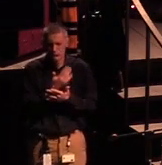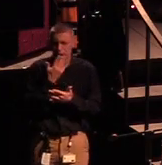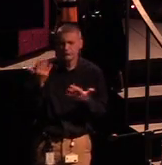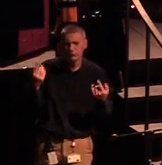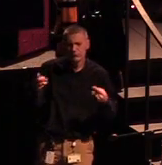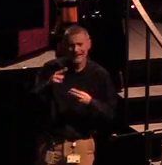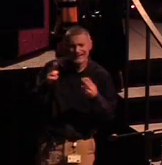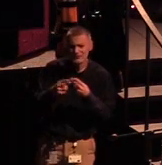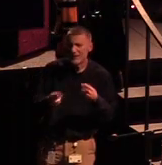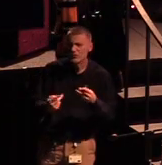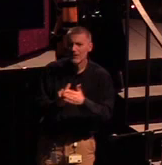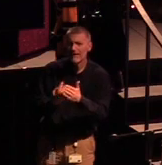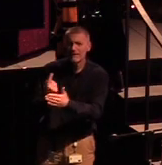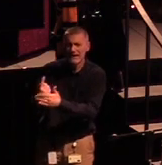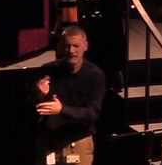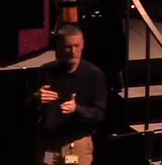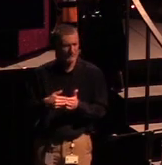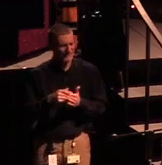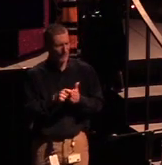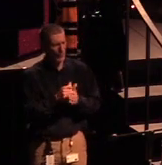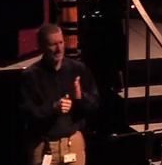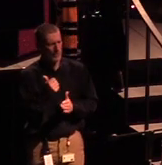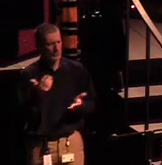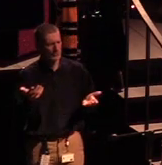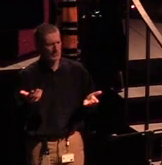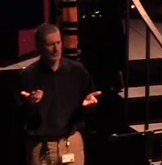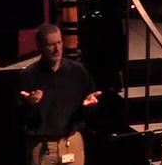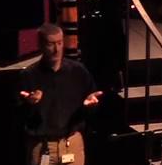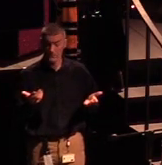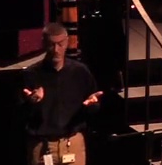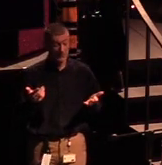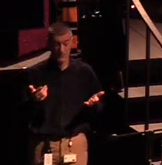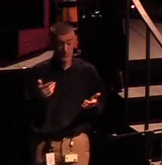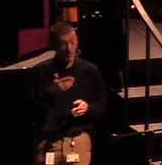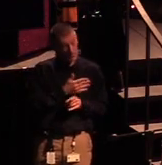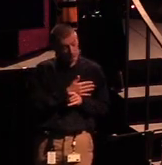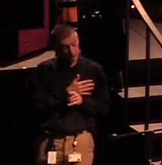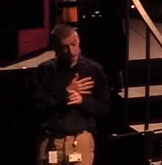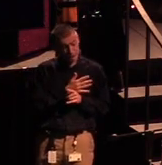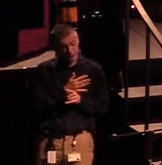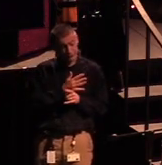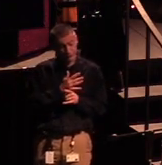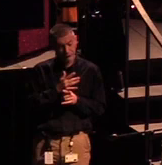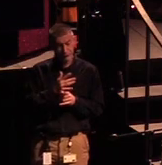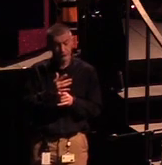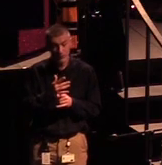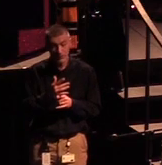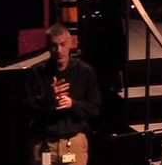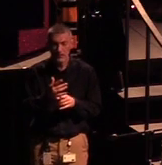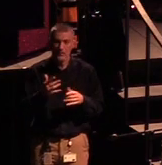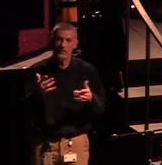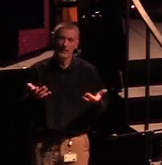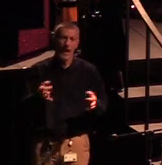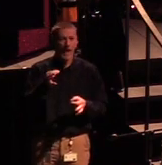events and so yes it's a compelling argument until a couple of weeks ago and of course we got an extra dose of